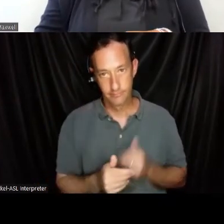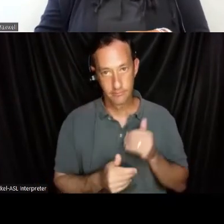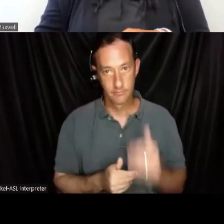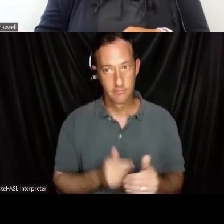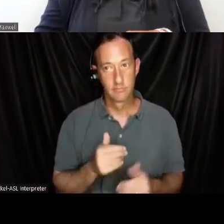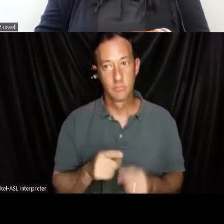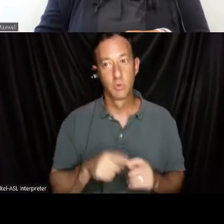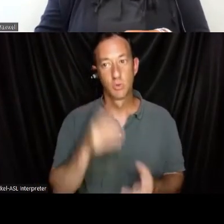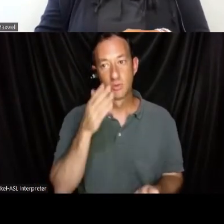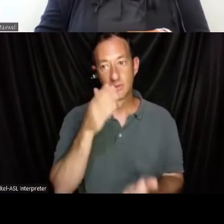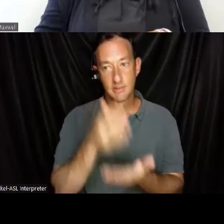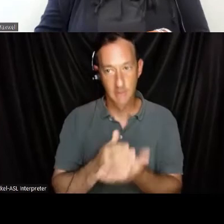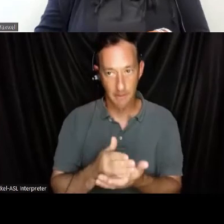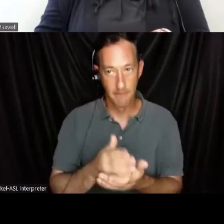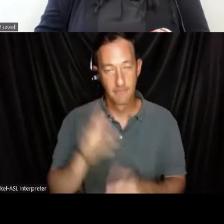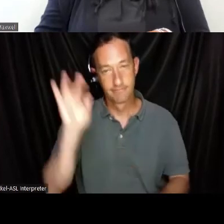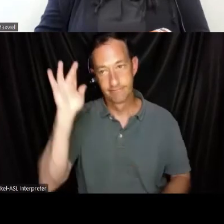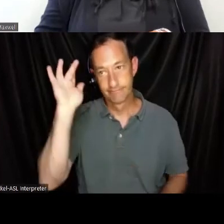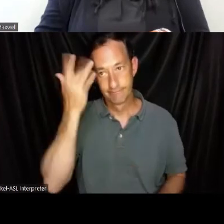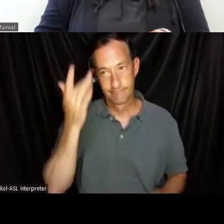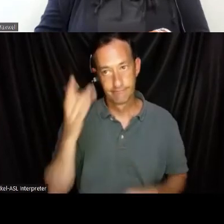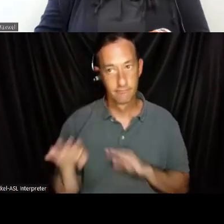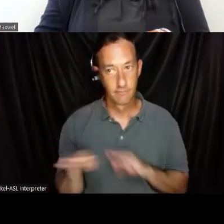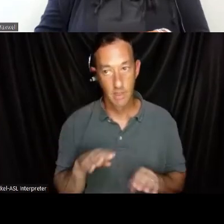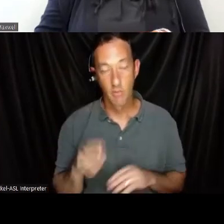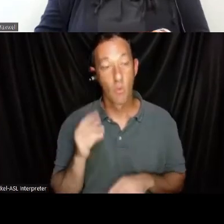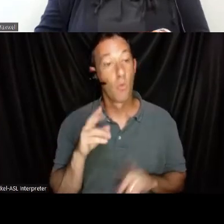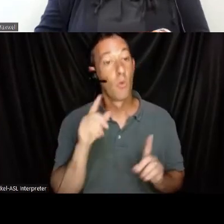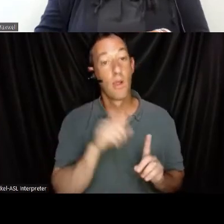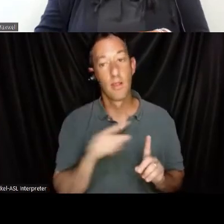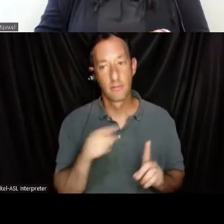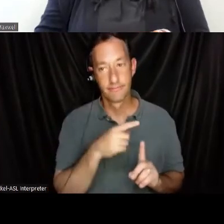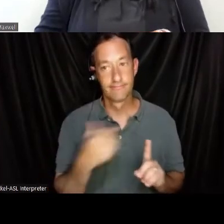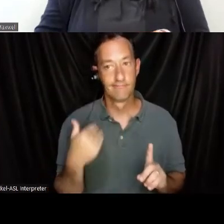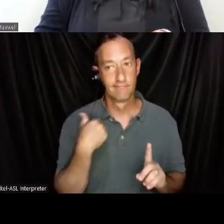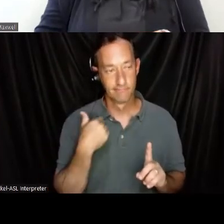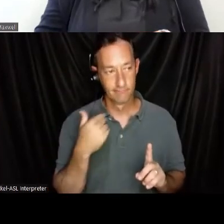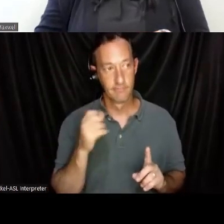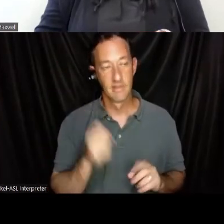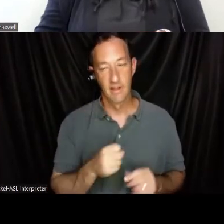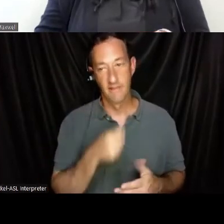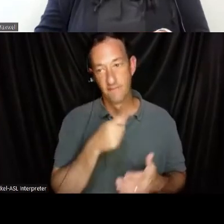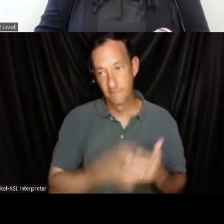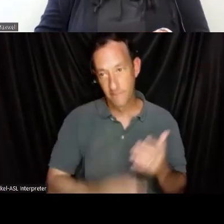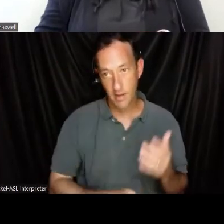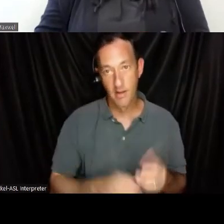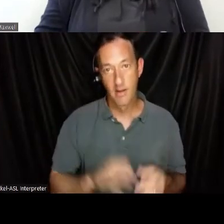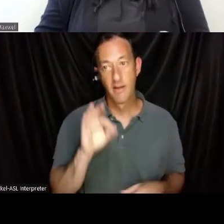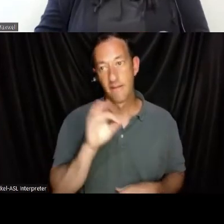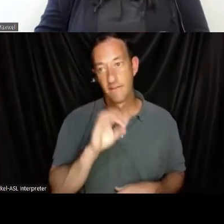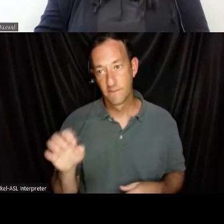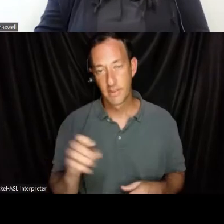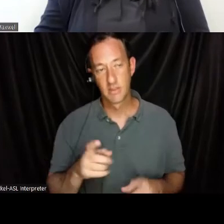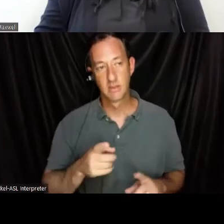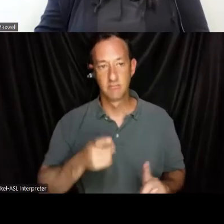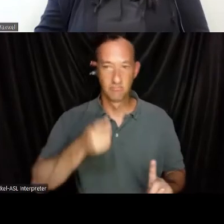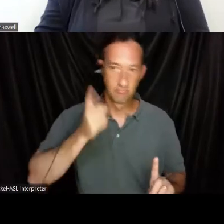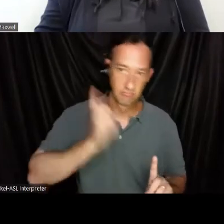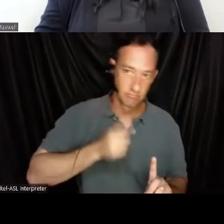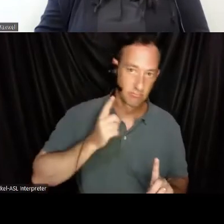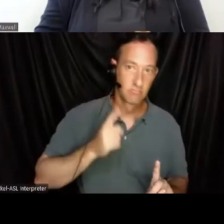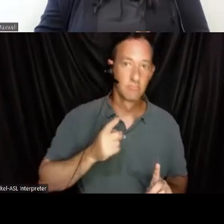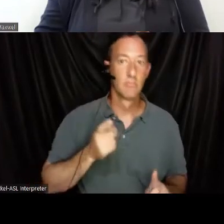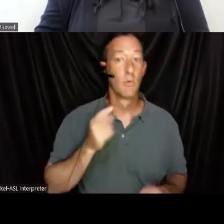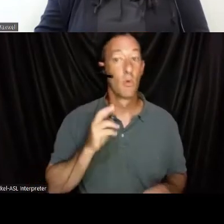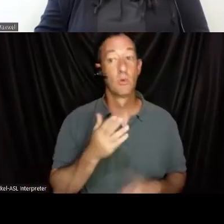nuisance. Otherwise, the landlord may be subjected to potential fines, fees, condemnation, or for jurisdictions